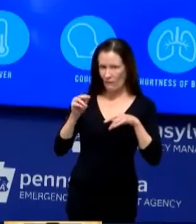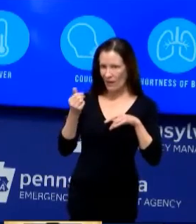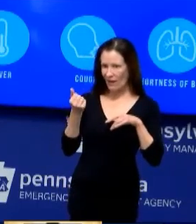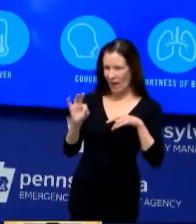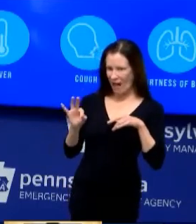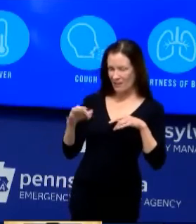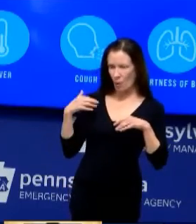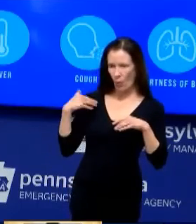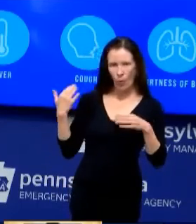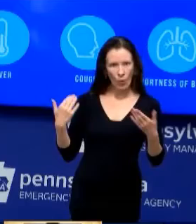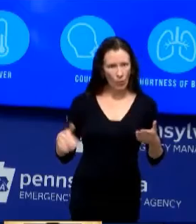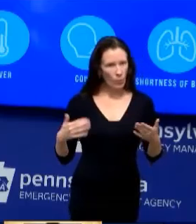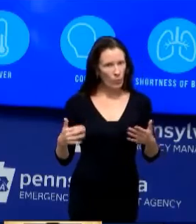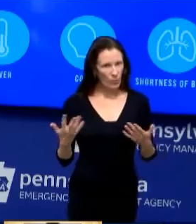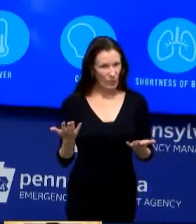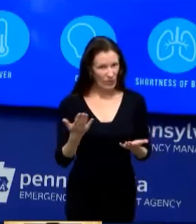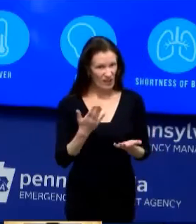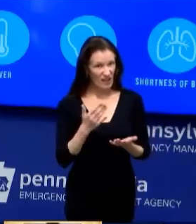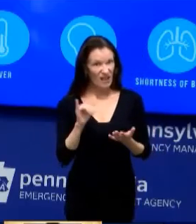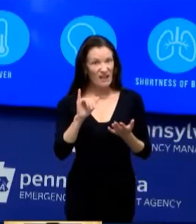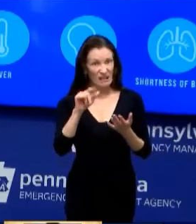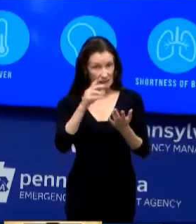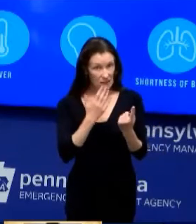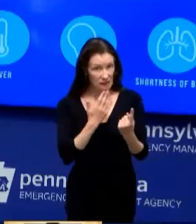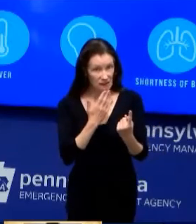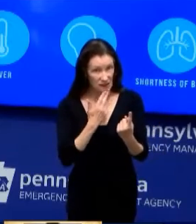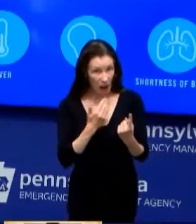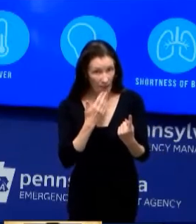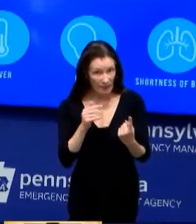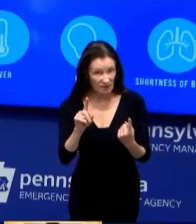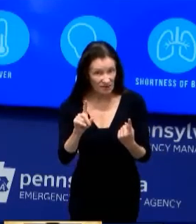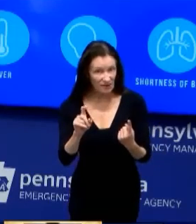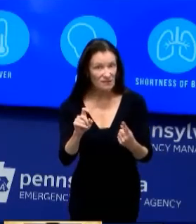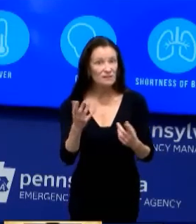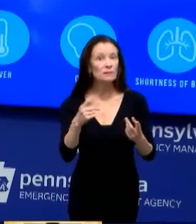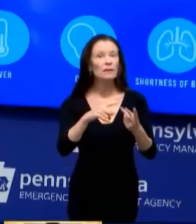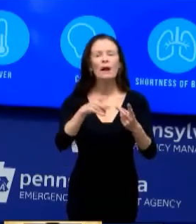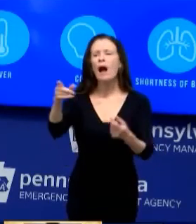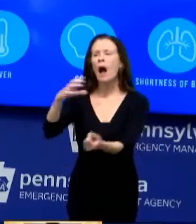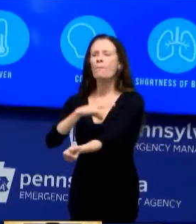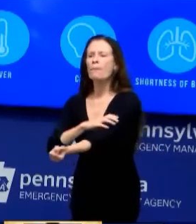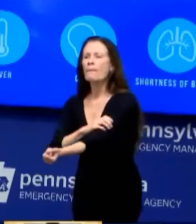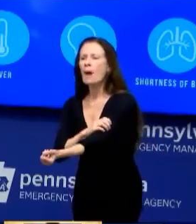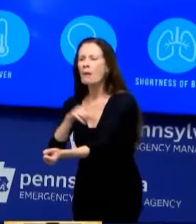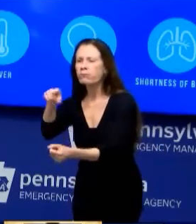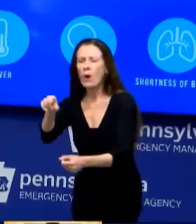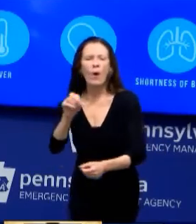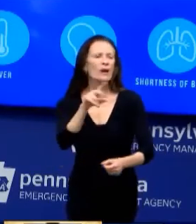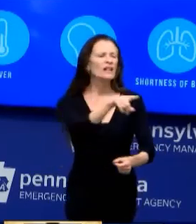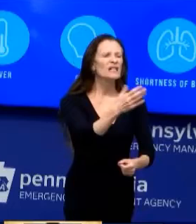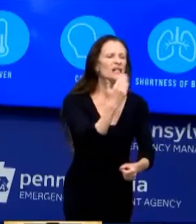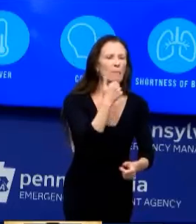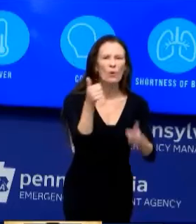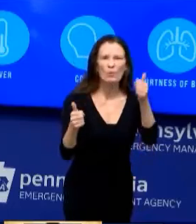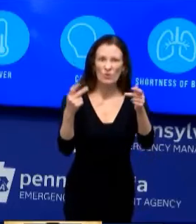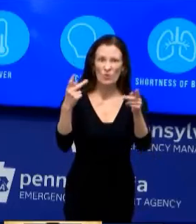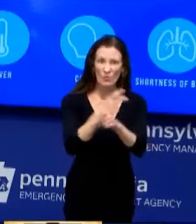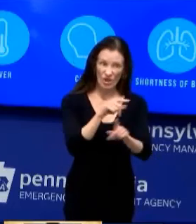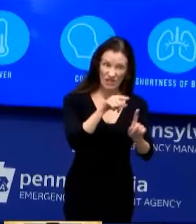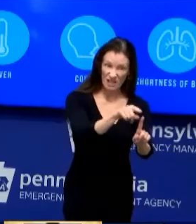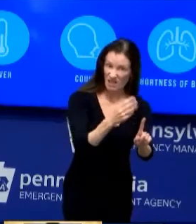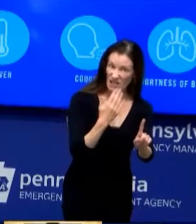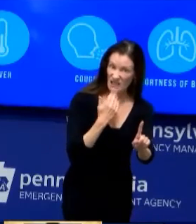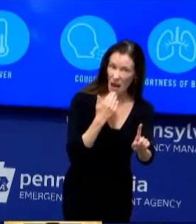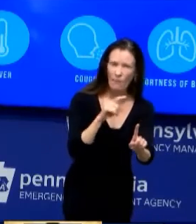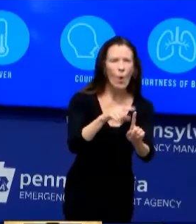predispose someone to getting COVID-19, one of the chronic medical conditions that we have been discussing, and potentially to have a